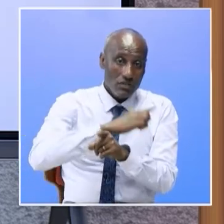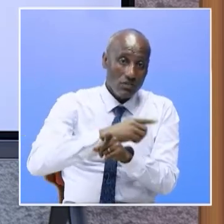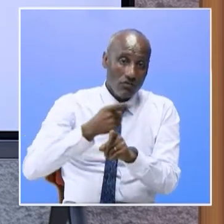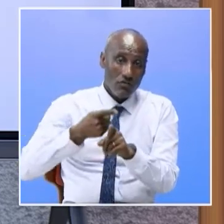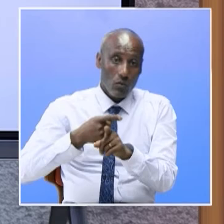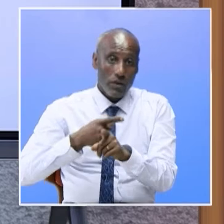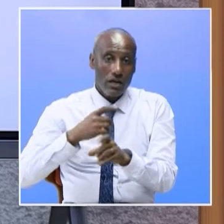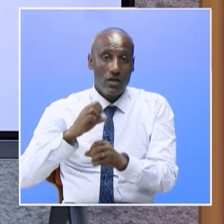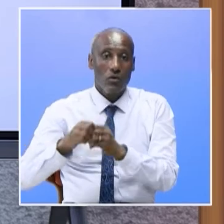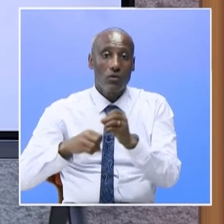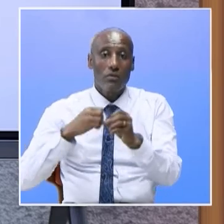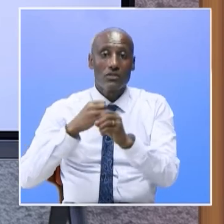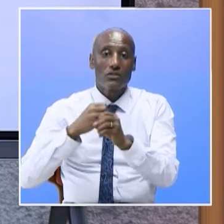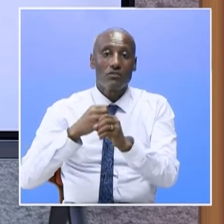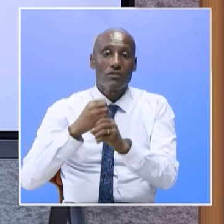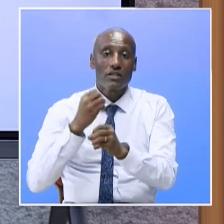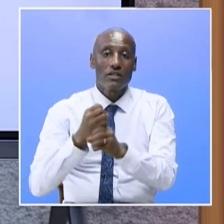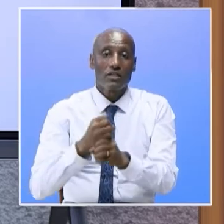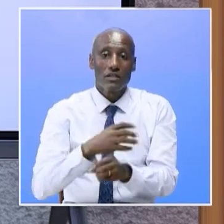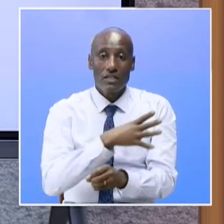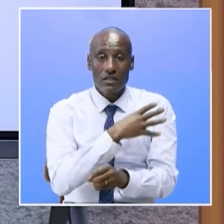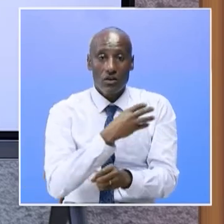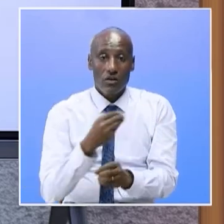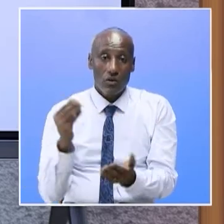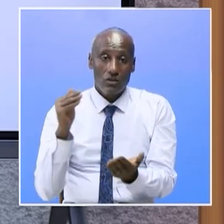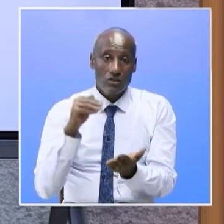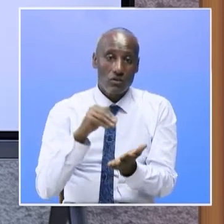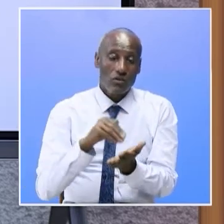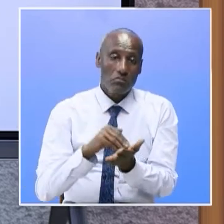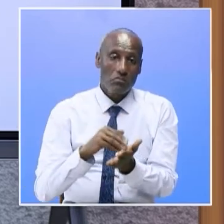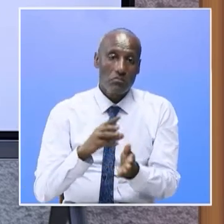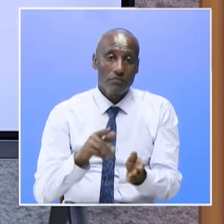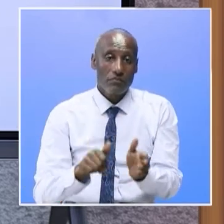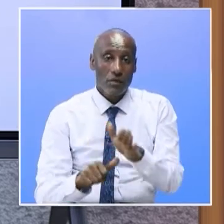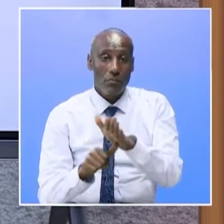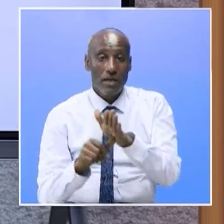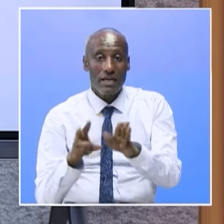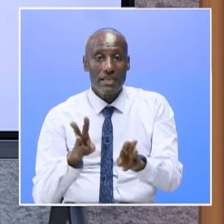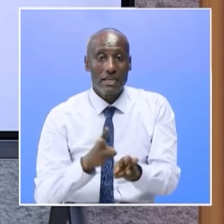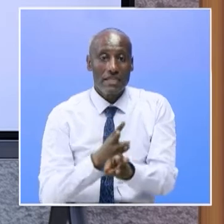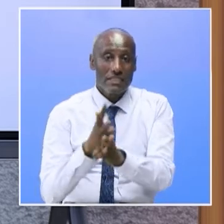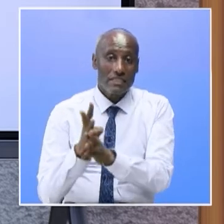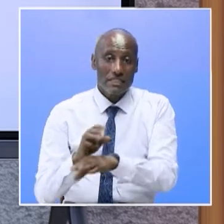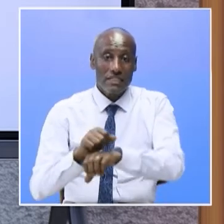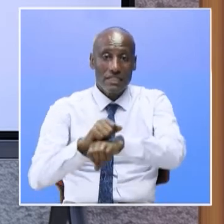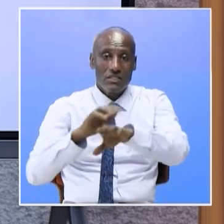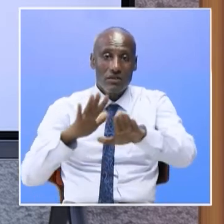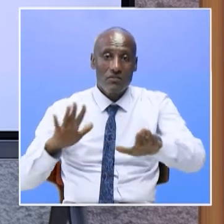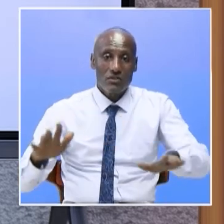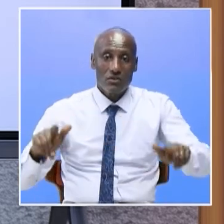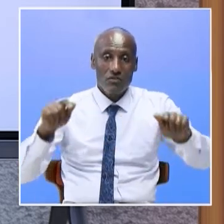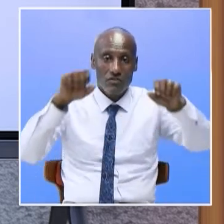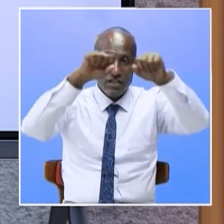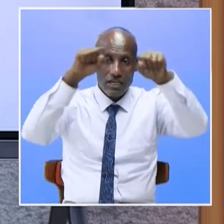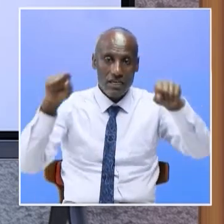months of the year. And also main street and surface of area. And